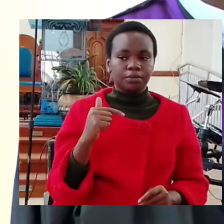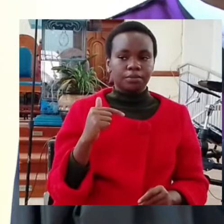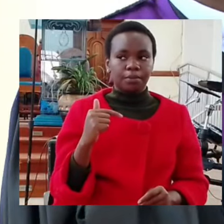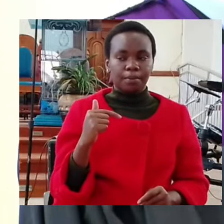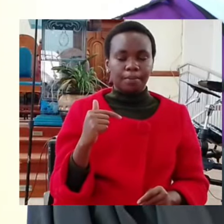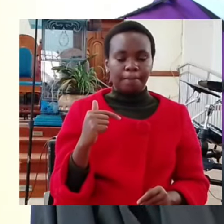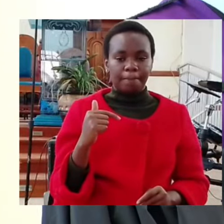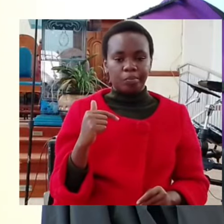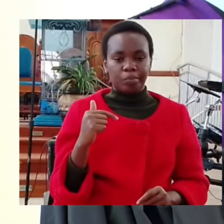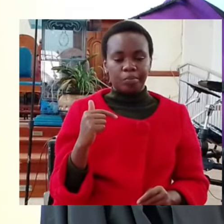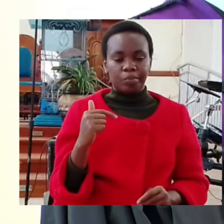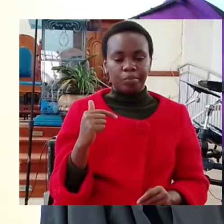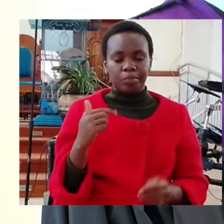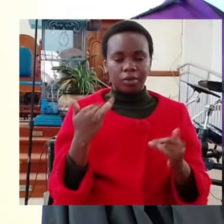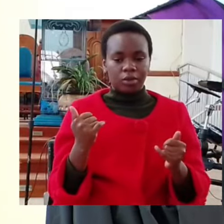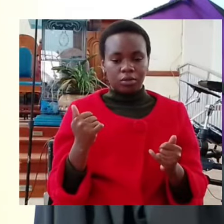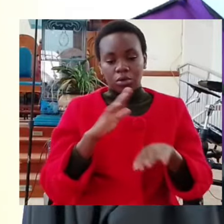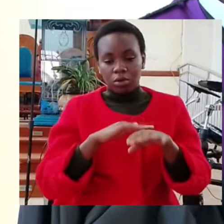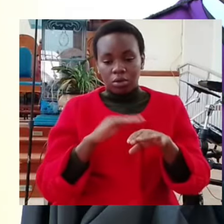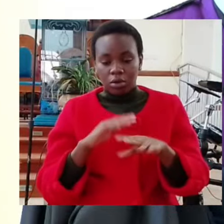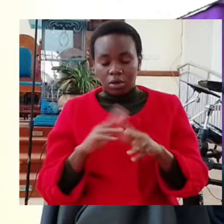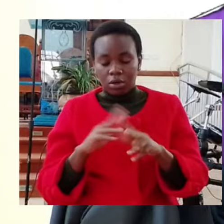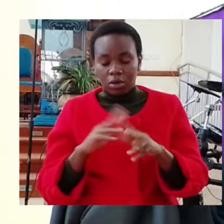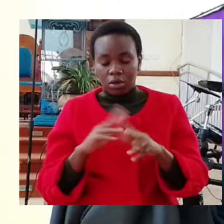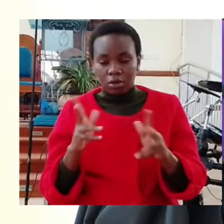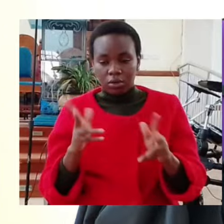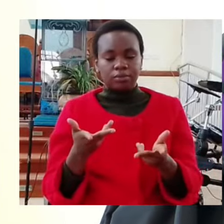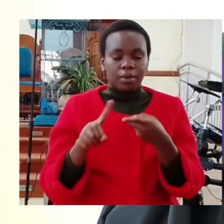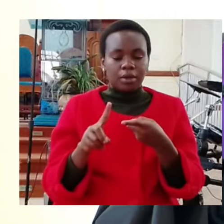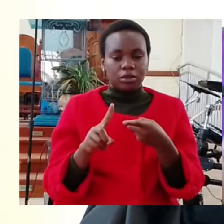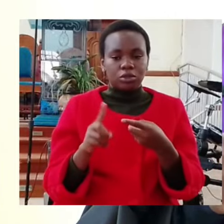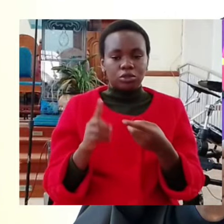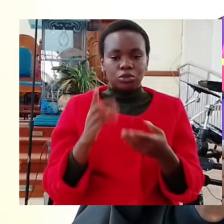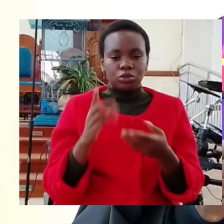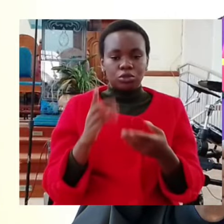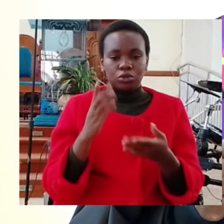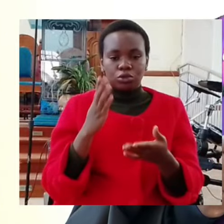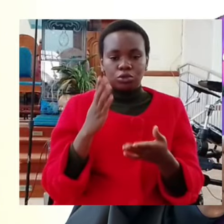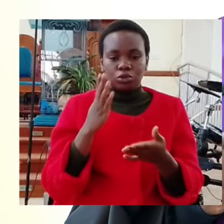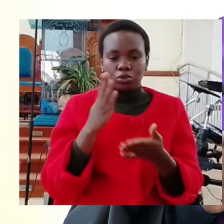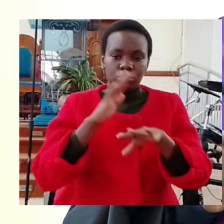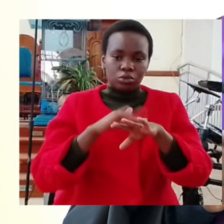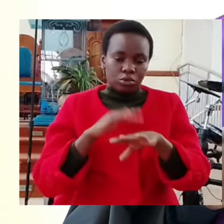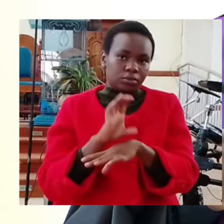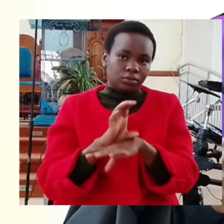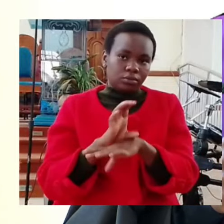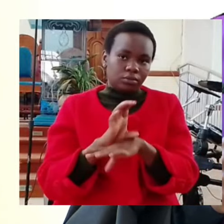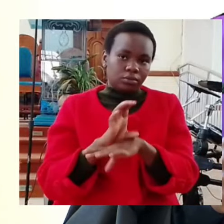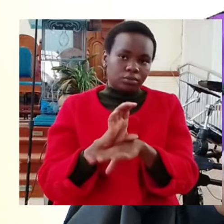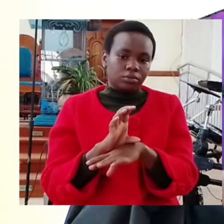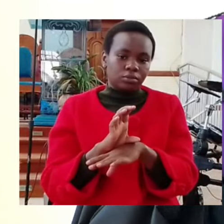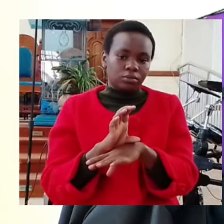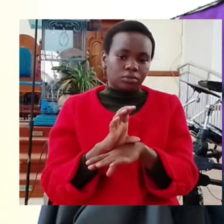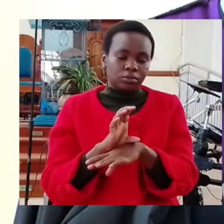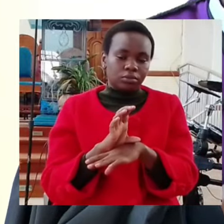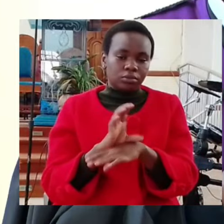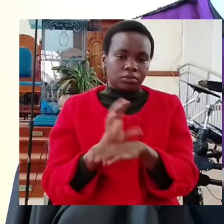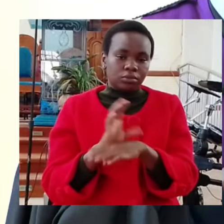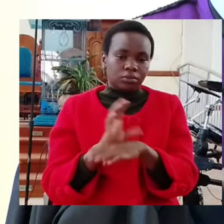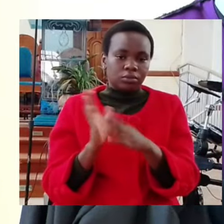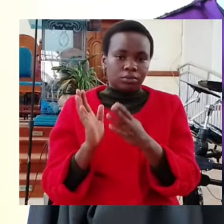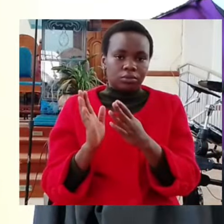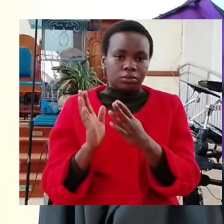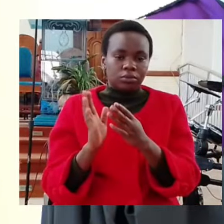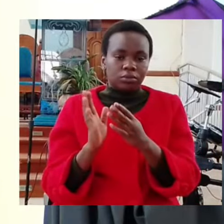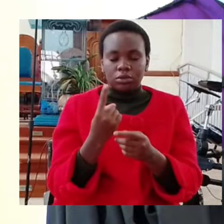Niyodiole ya kugetanuo. Nona alikorwone kugetanuo na makanitha. Mwadhani ya tuwele hida na ikinyu,